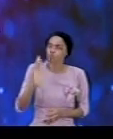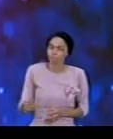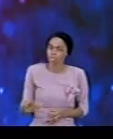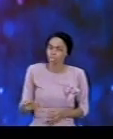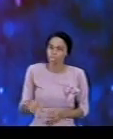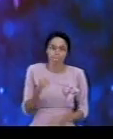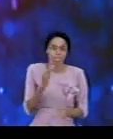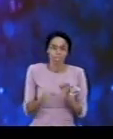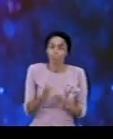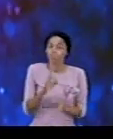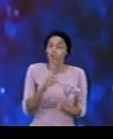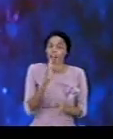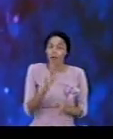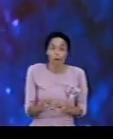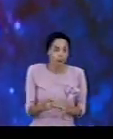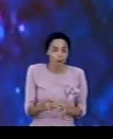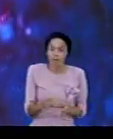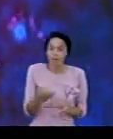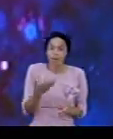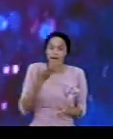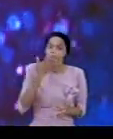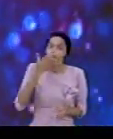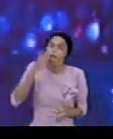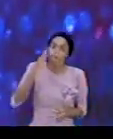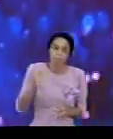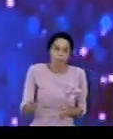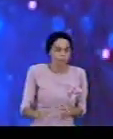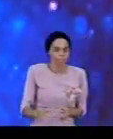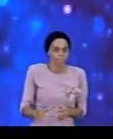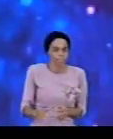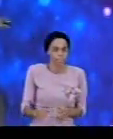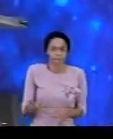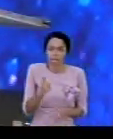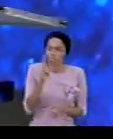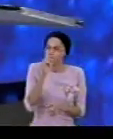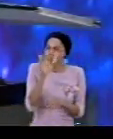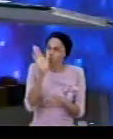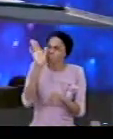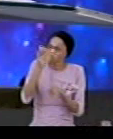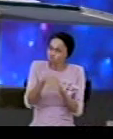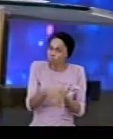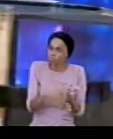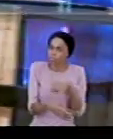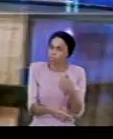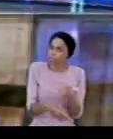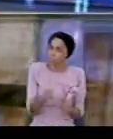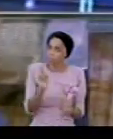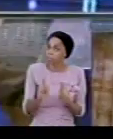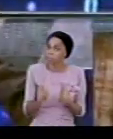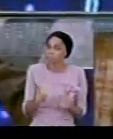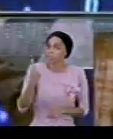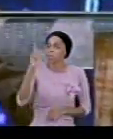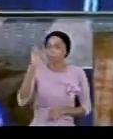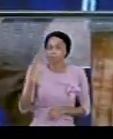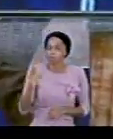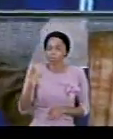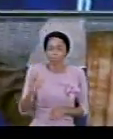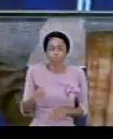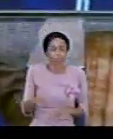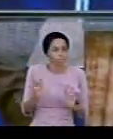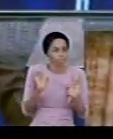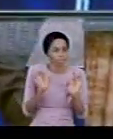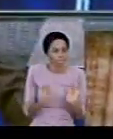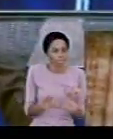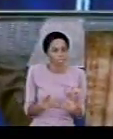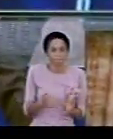injurious, and if you oppress other people, God still